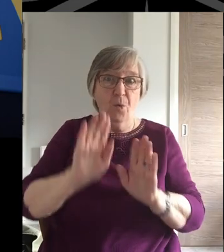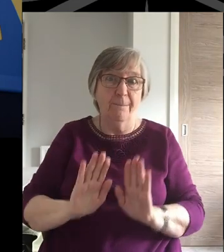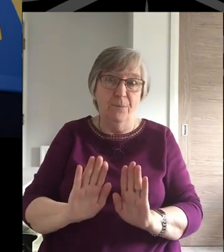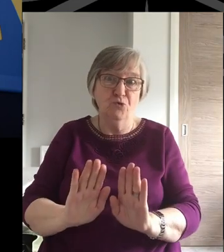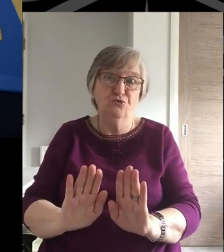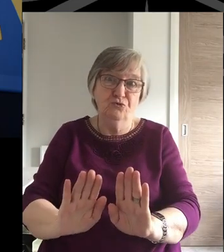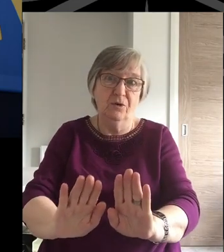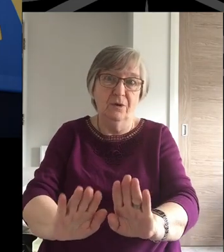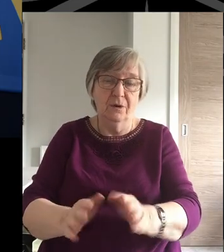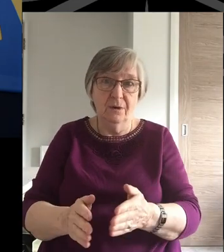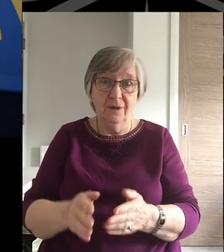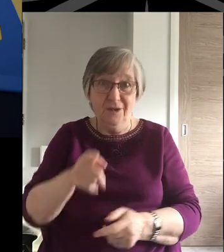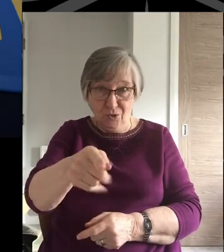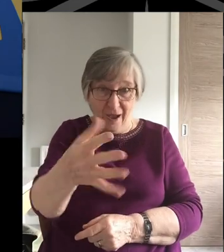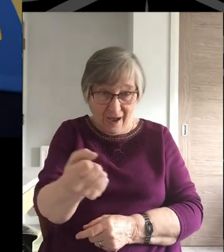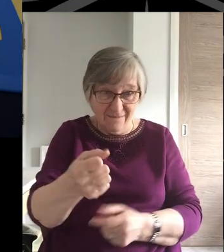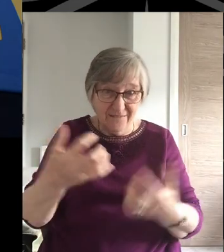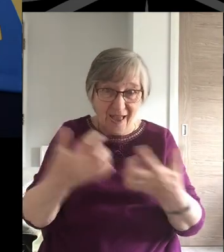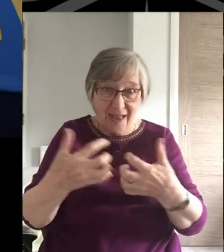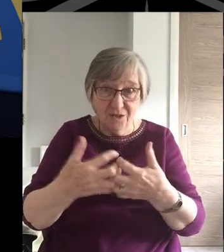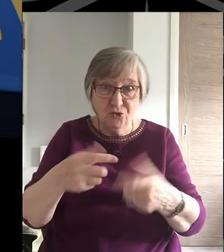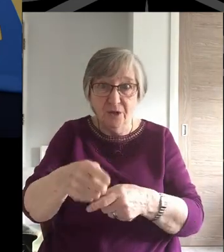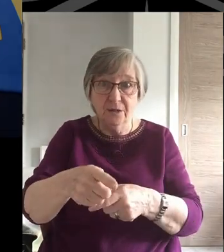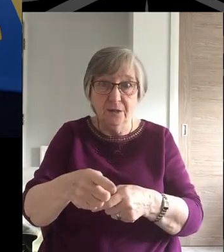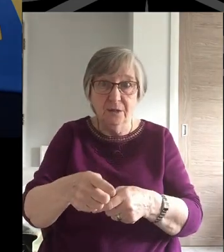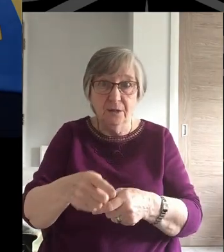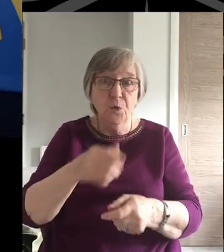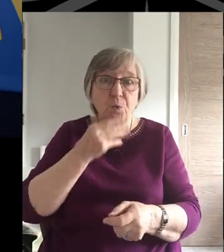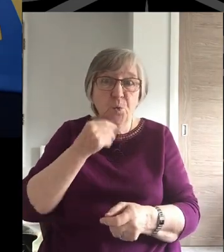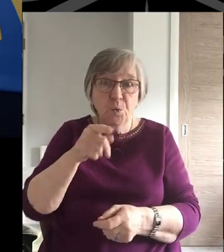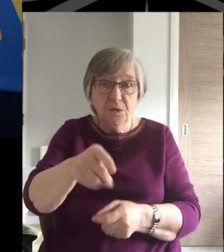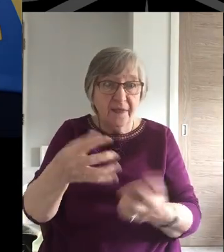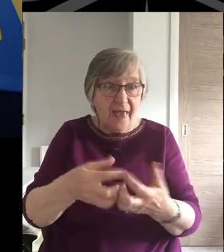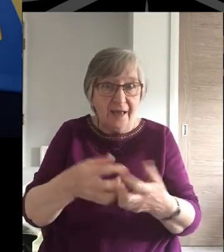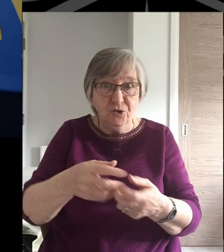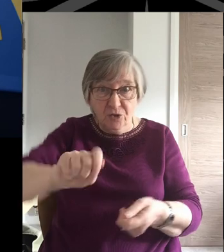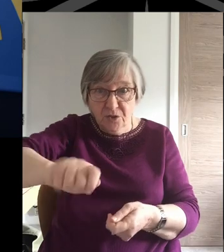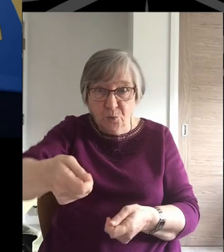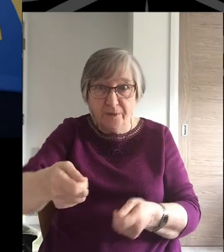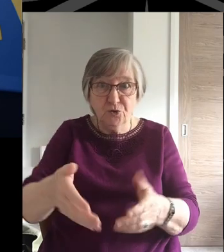the car. There's an engine there that's powerful, use it.